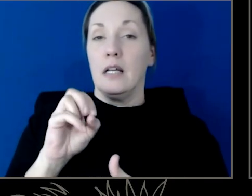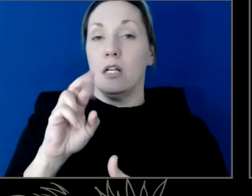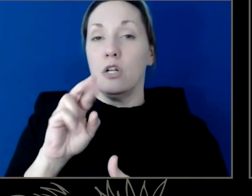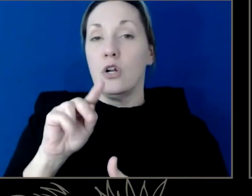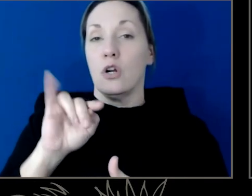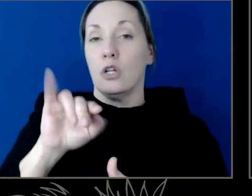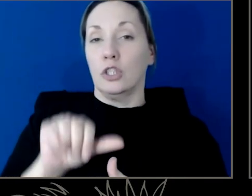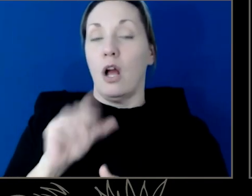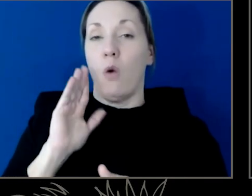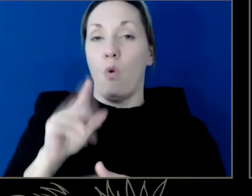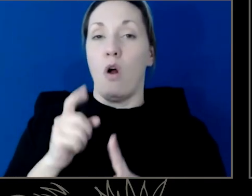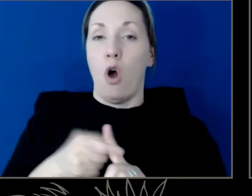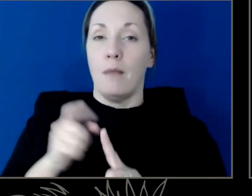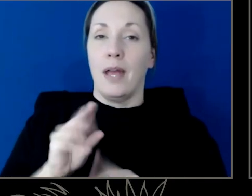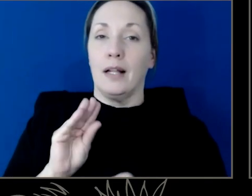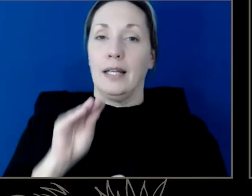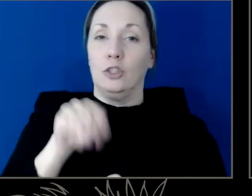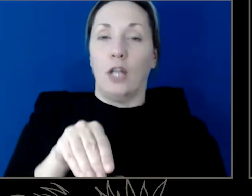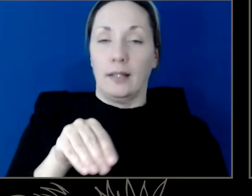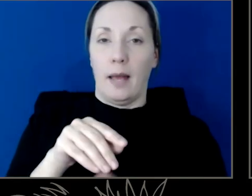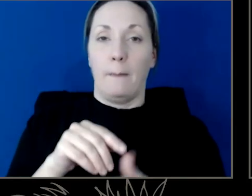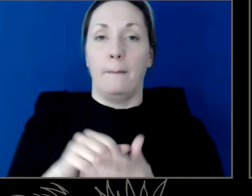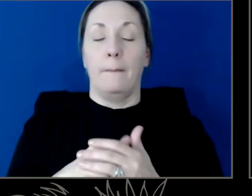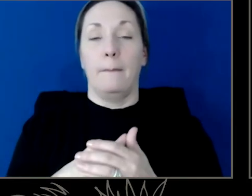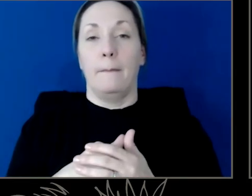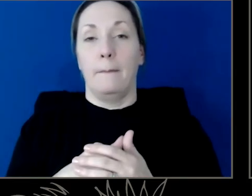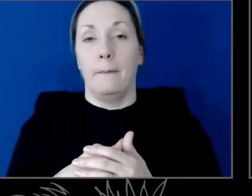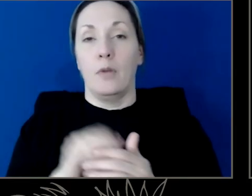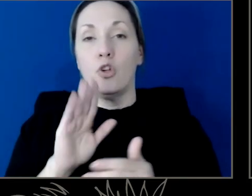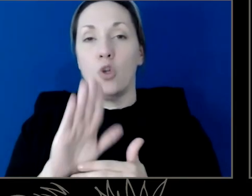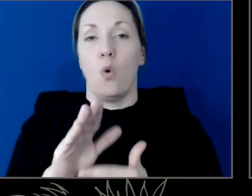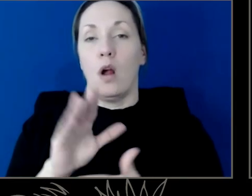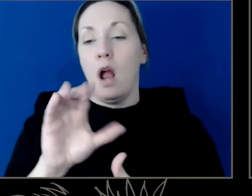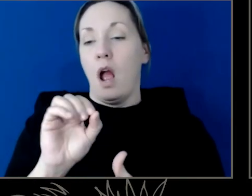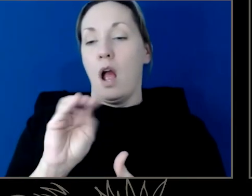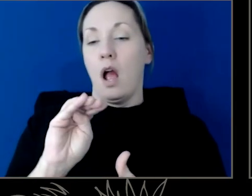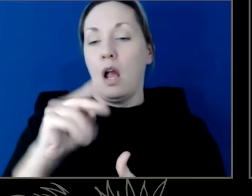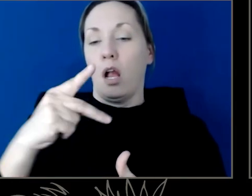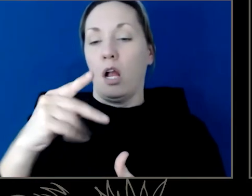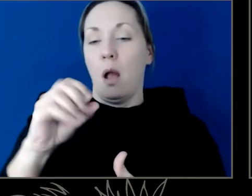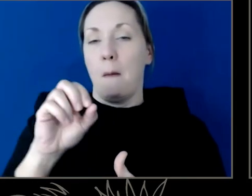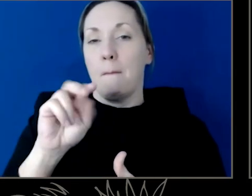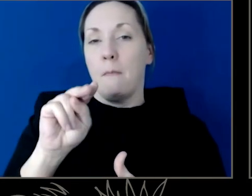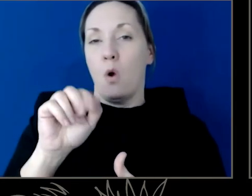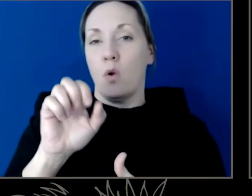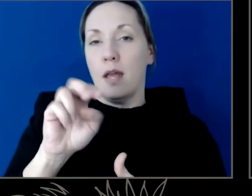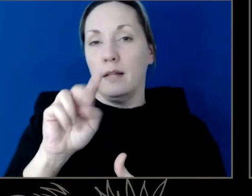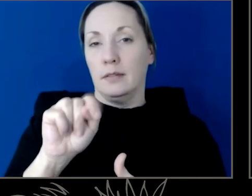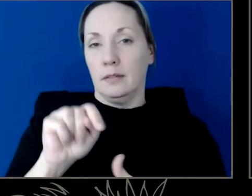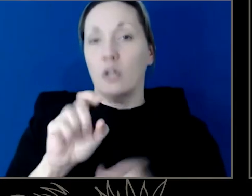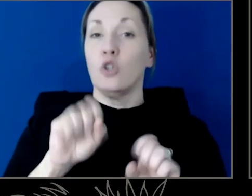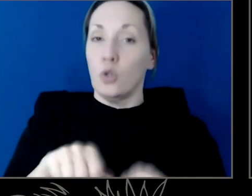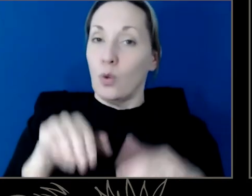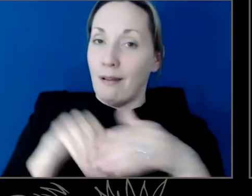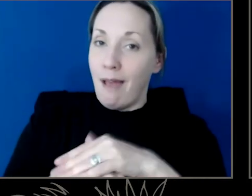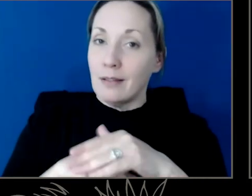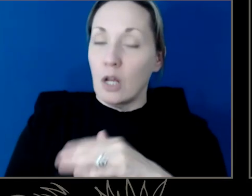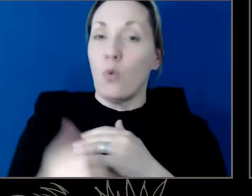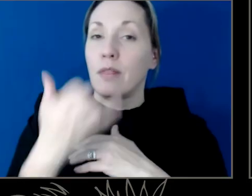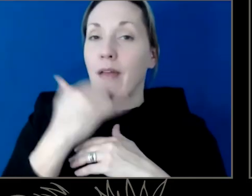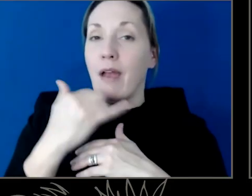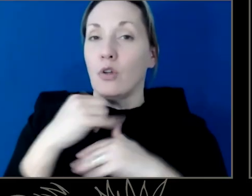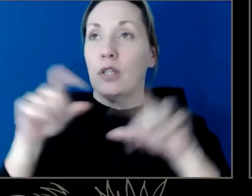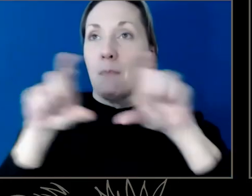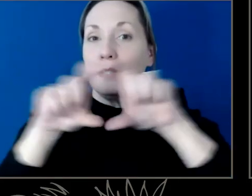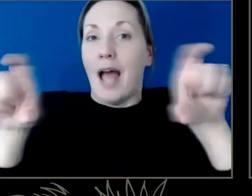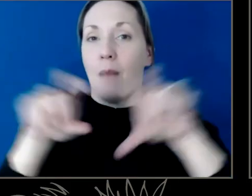automatically inject them in your component. So then you would be able to access them through the errors up top. So